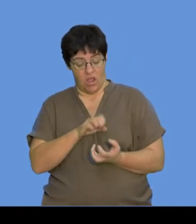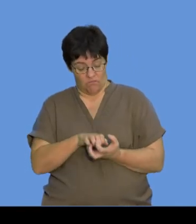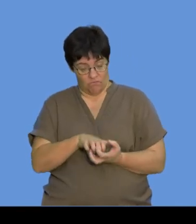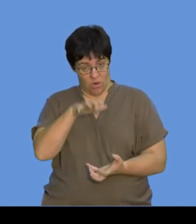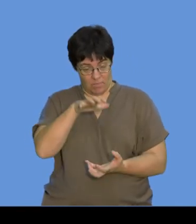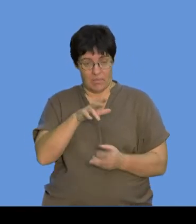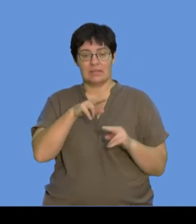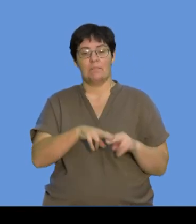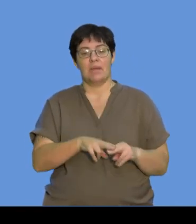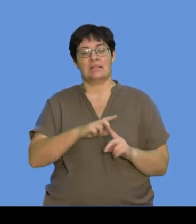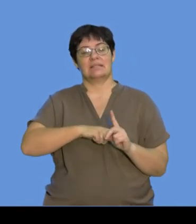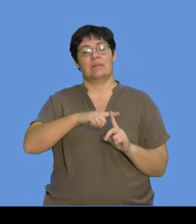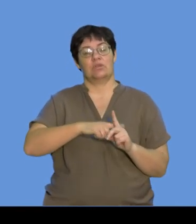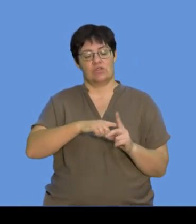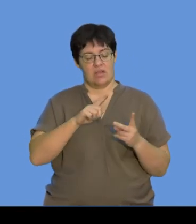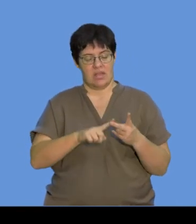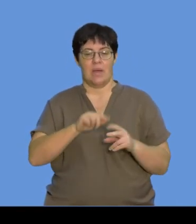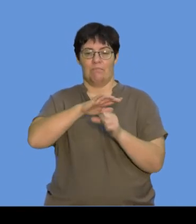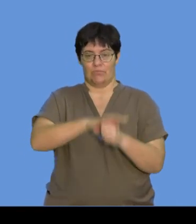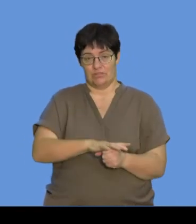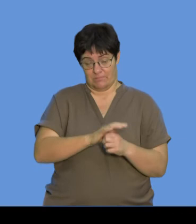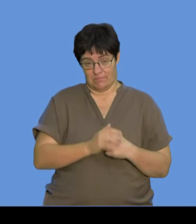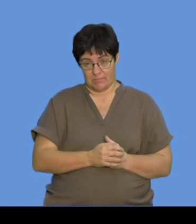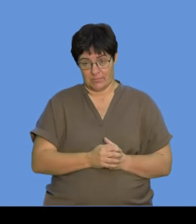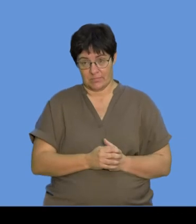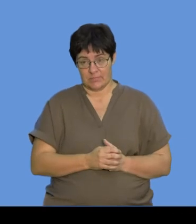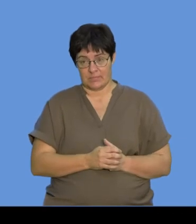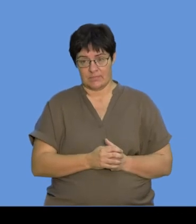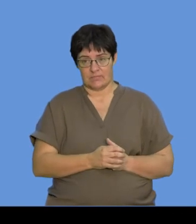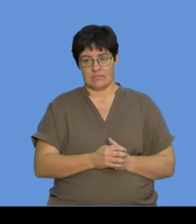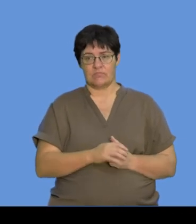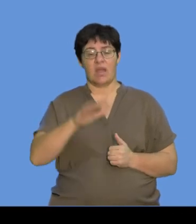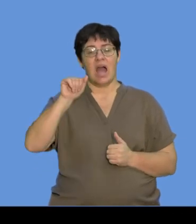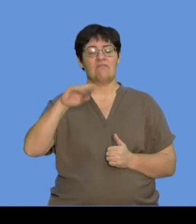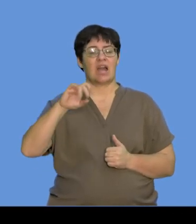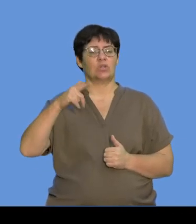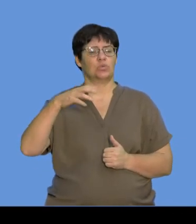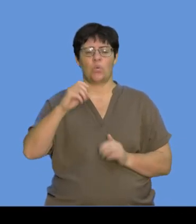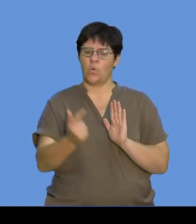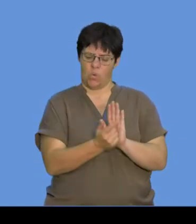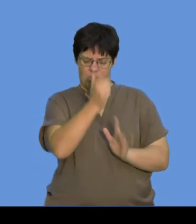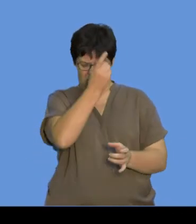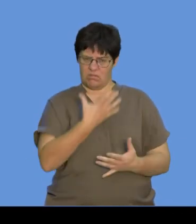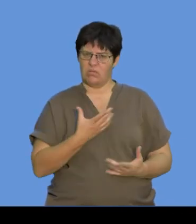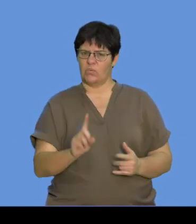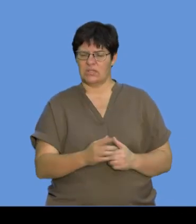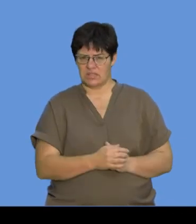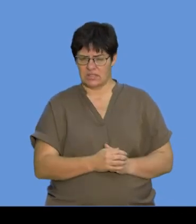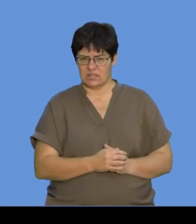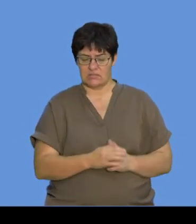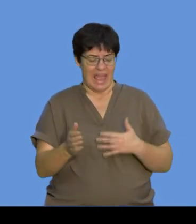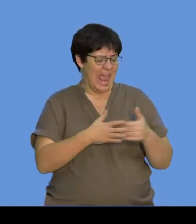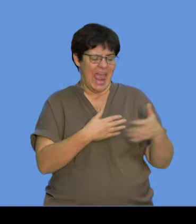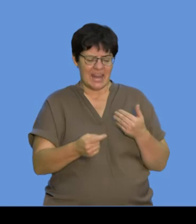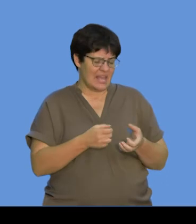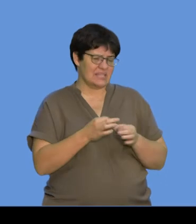as well as pressure, right? Okay, so Avogadro law, what does it say to us? It says that any sample of an element or